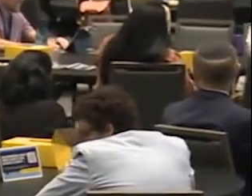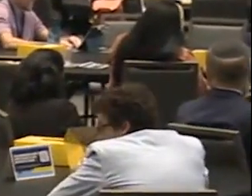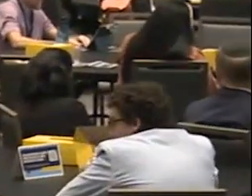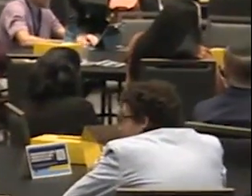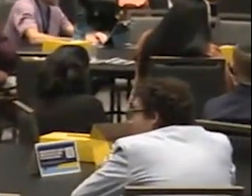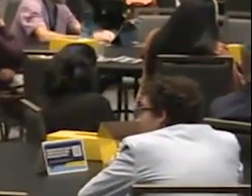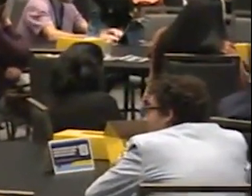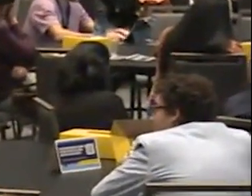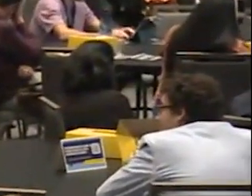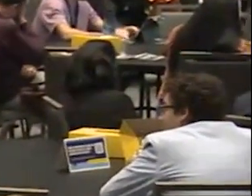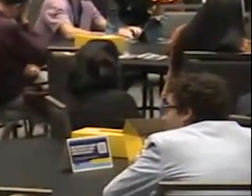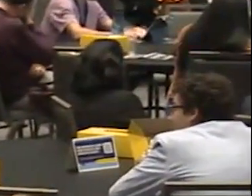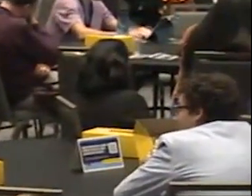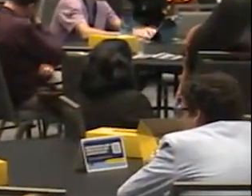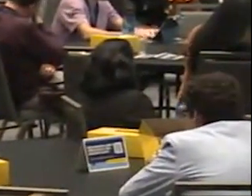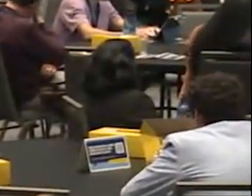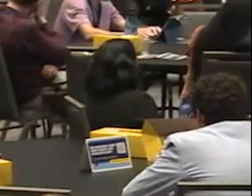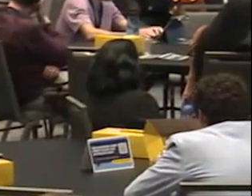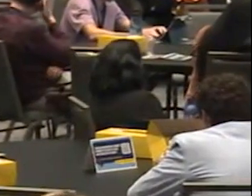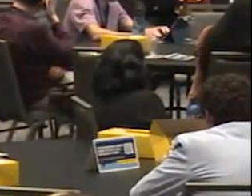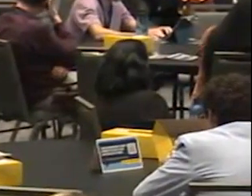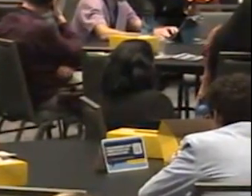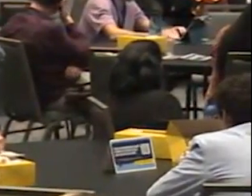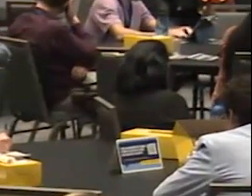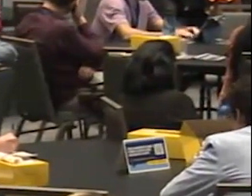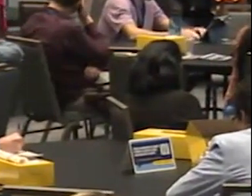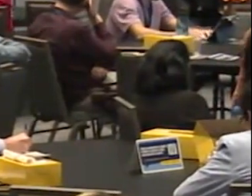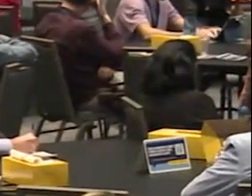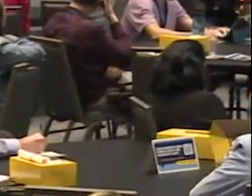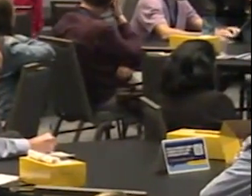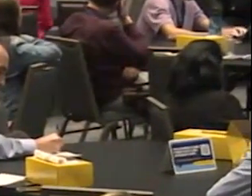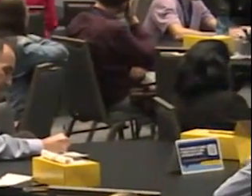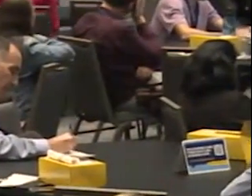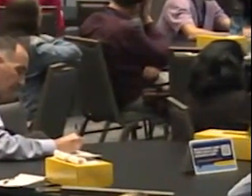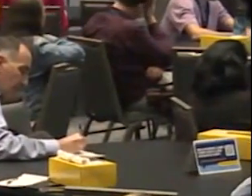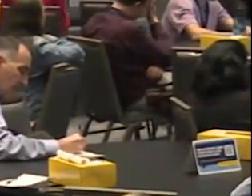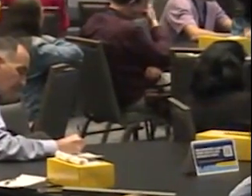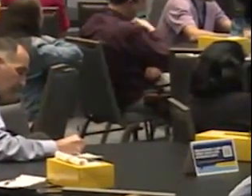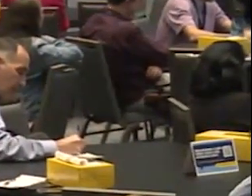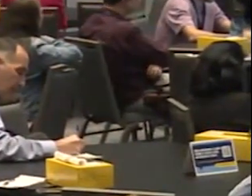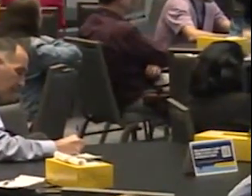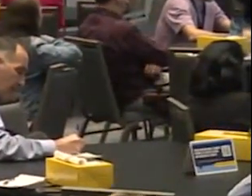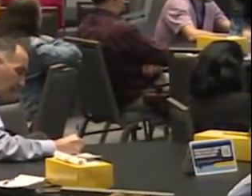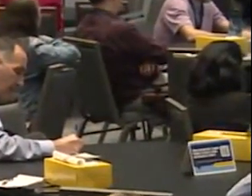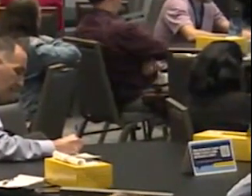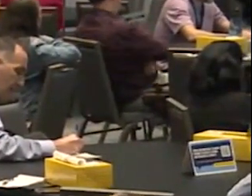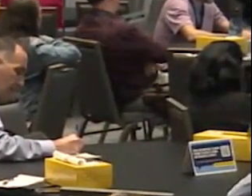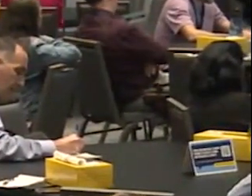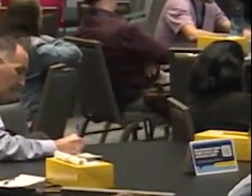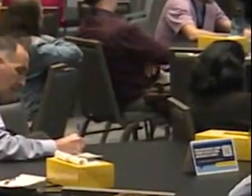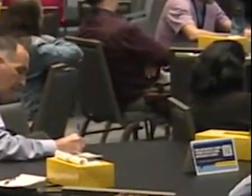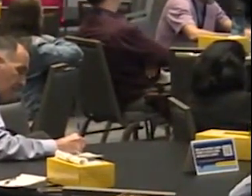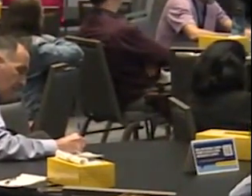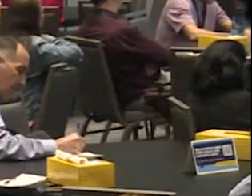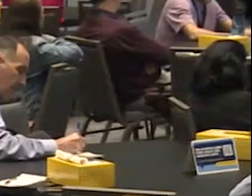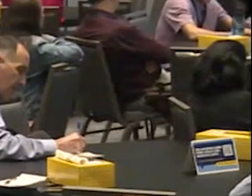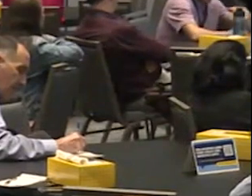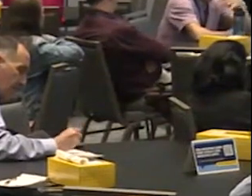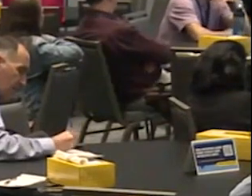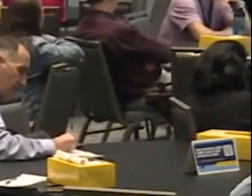your kid here we're talking about. I don't have the time to be an Uncle Marvin for my own child. That's what I get. I don't have the